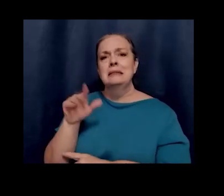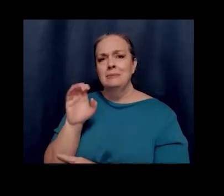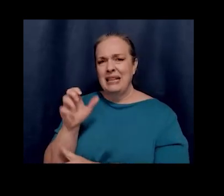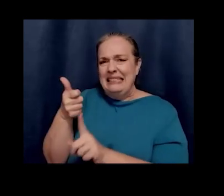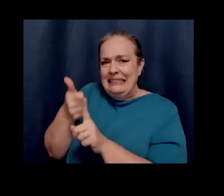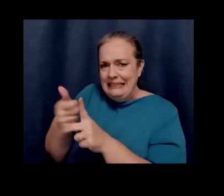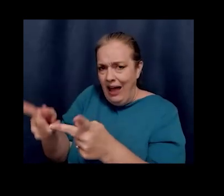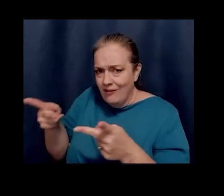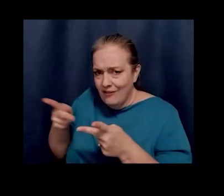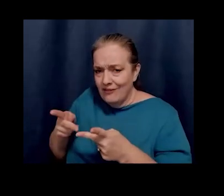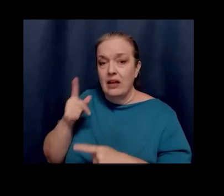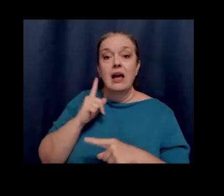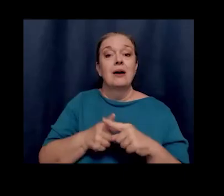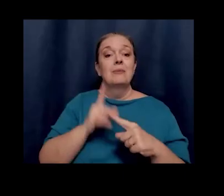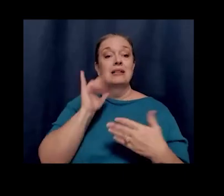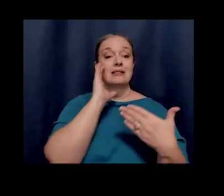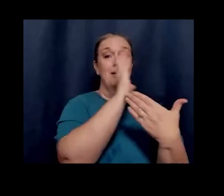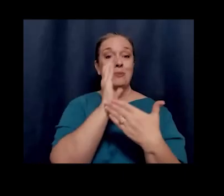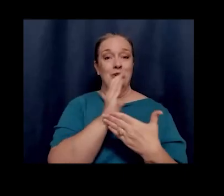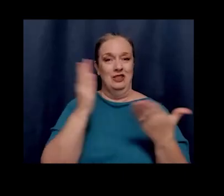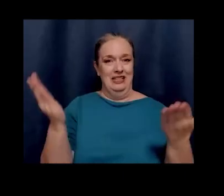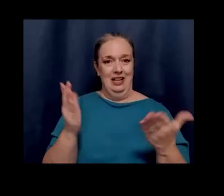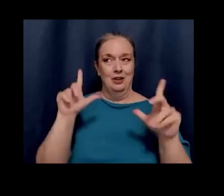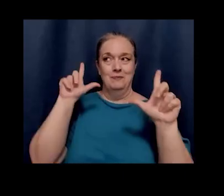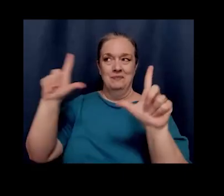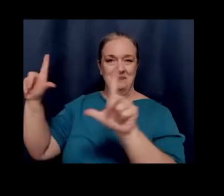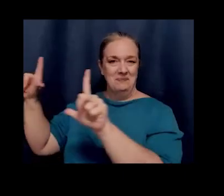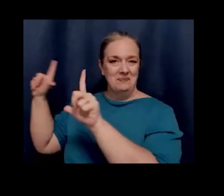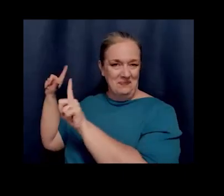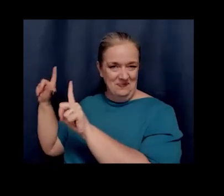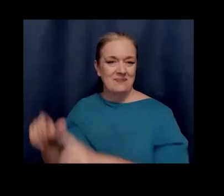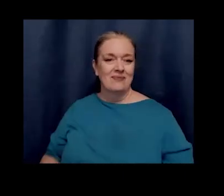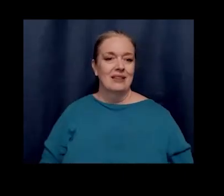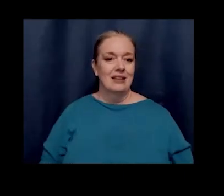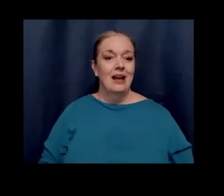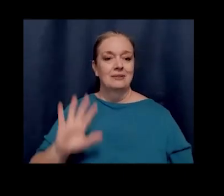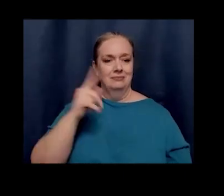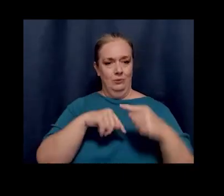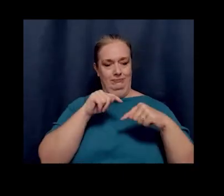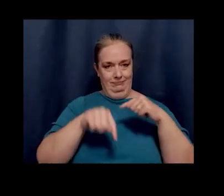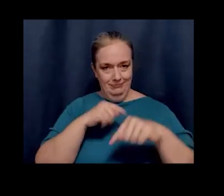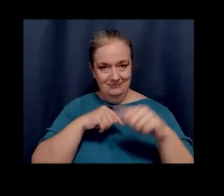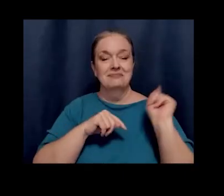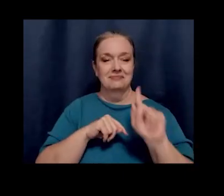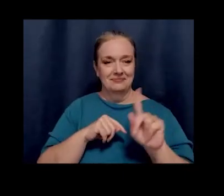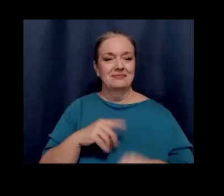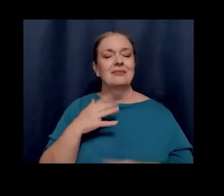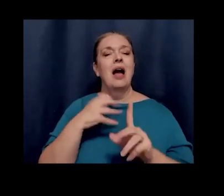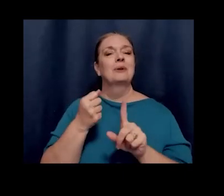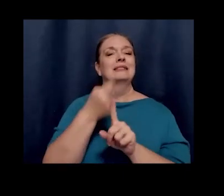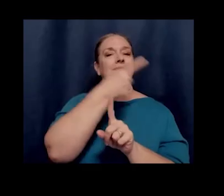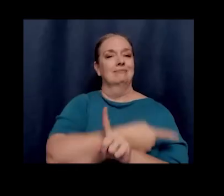of course, specifically, the portraits that are here in the gallery. But first, oopsie daisy, first I want to take a little